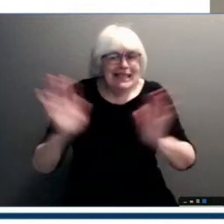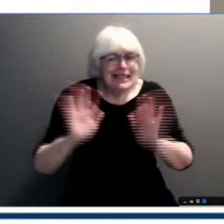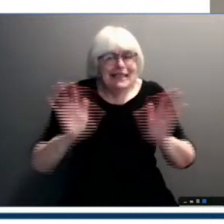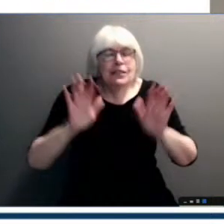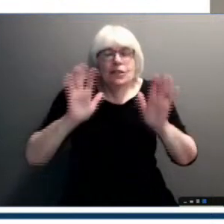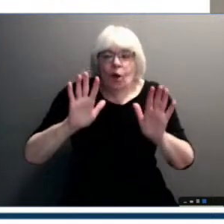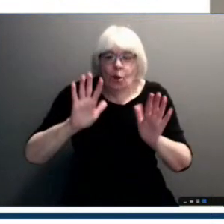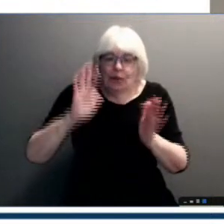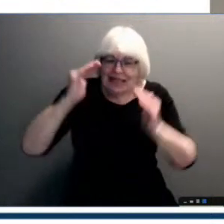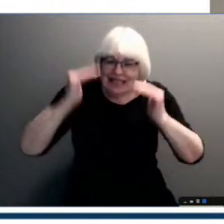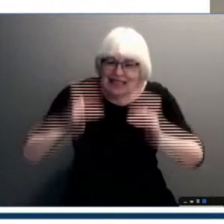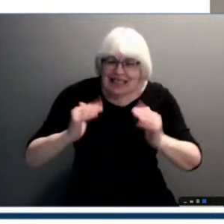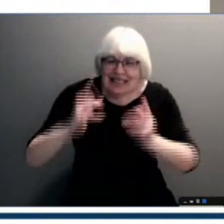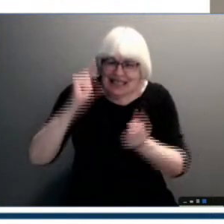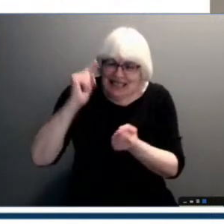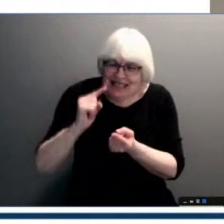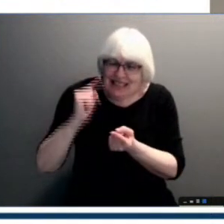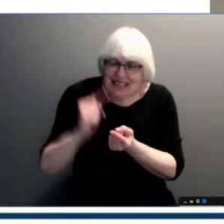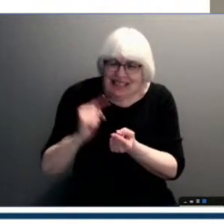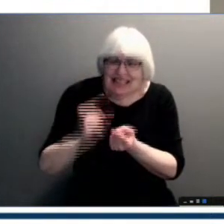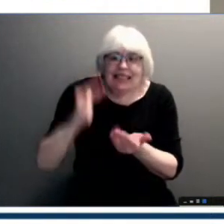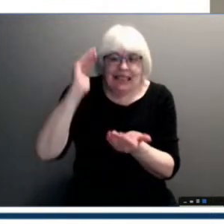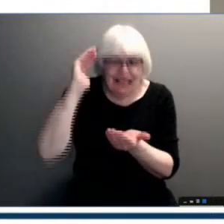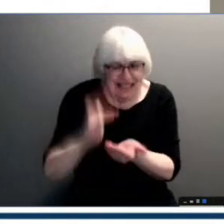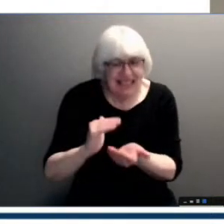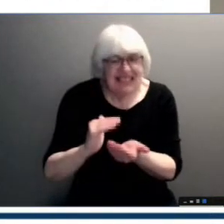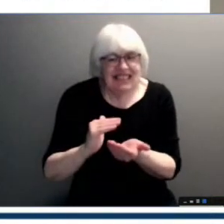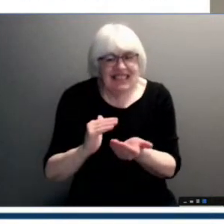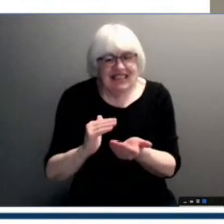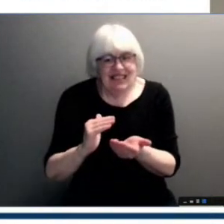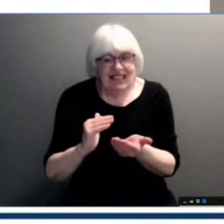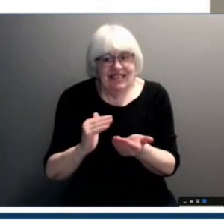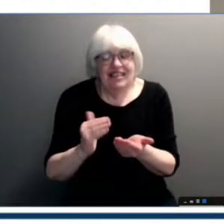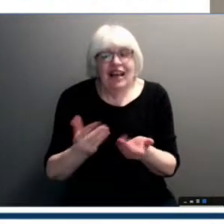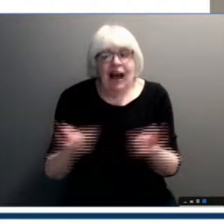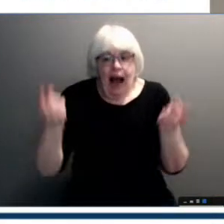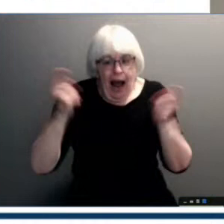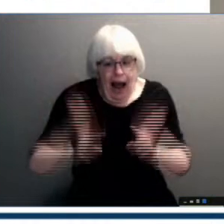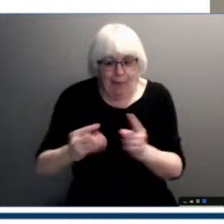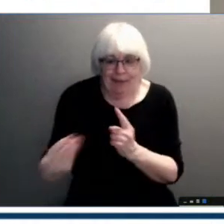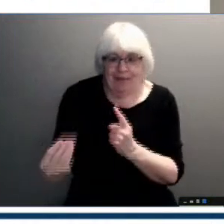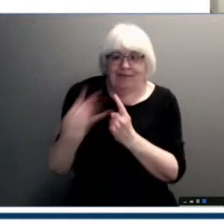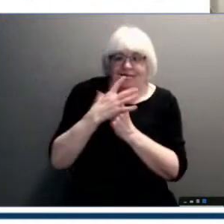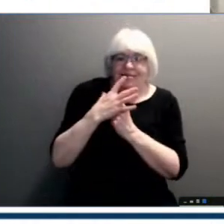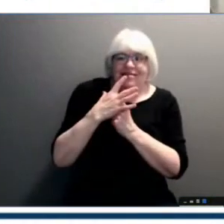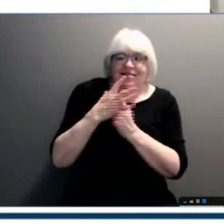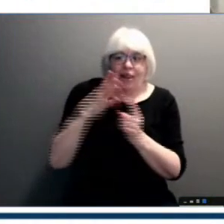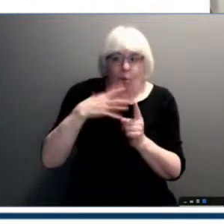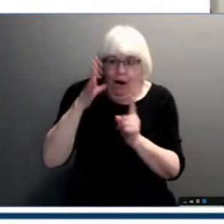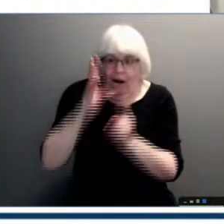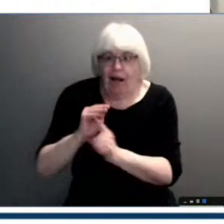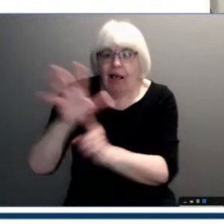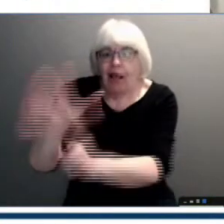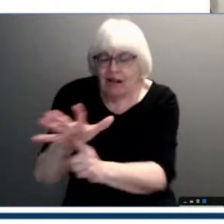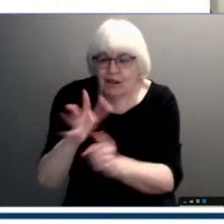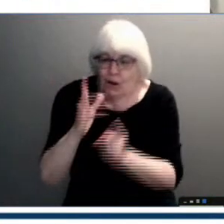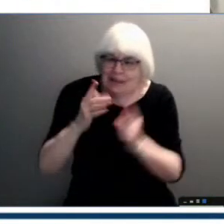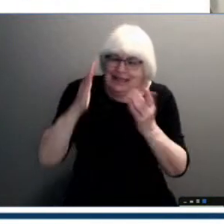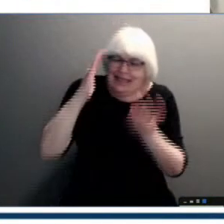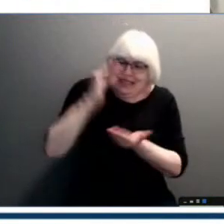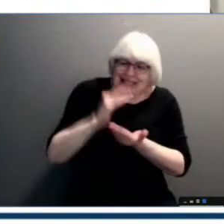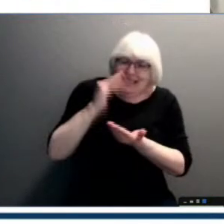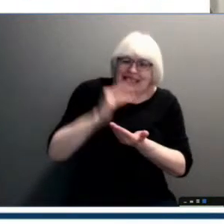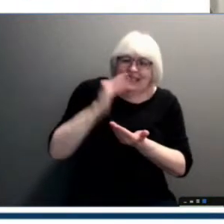the chance of exposures, especially exposures when there's large numbers of people involved. Go ahead, John, with your follow-up.